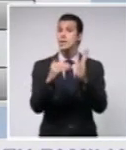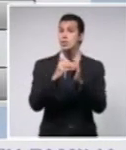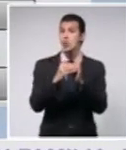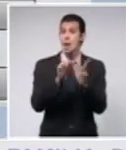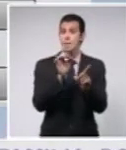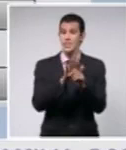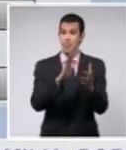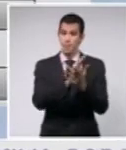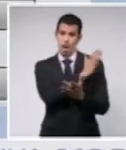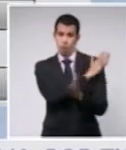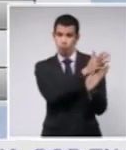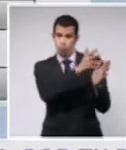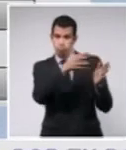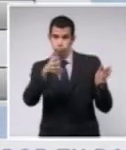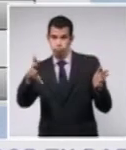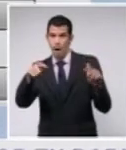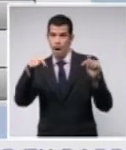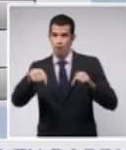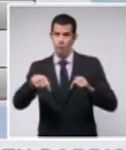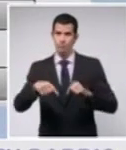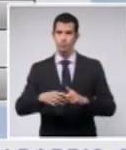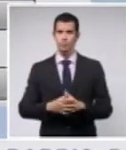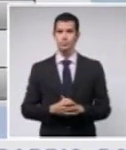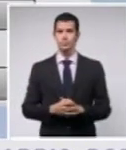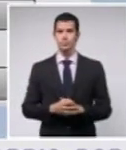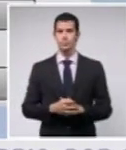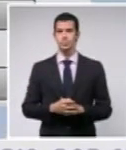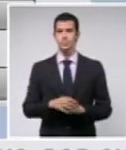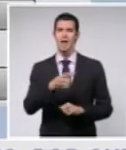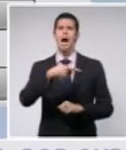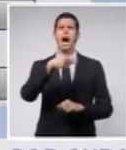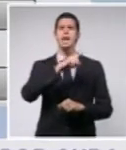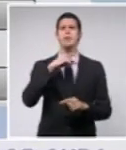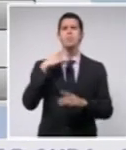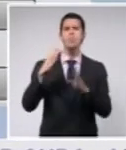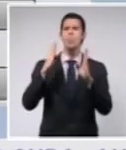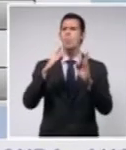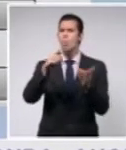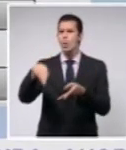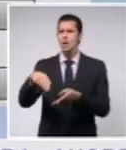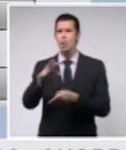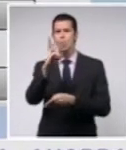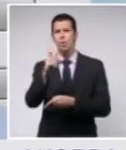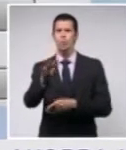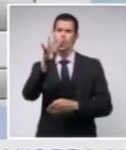1,034,240 COVID-19 fatalities, and a mortality rate of